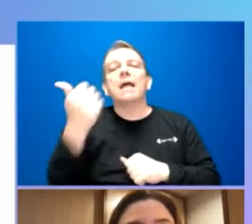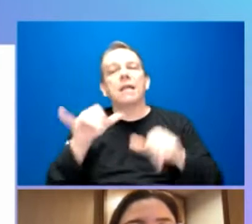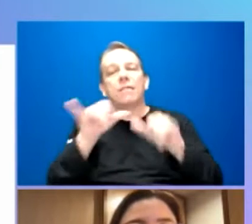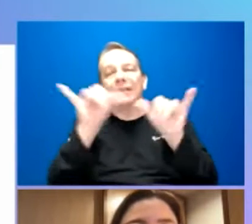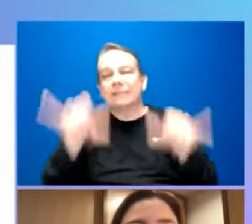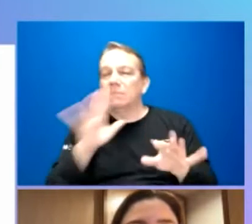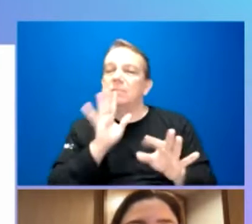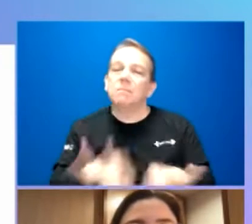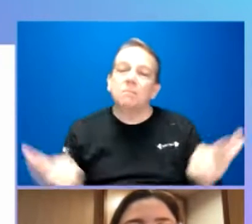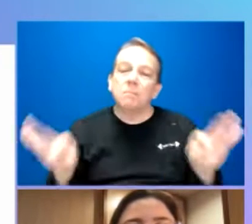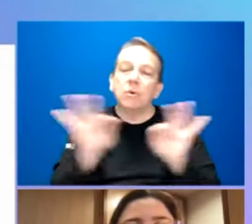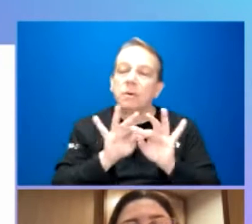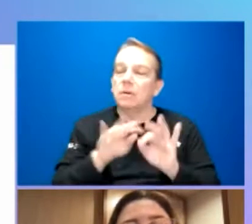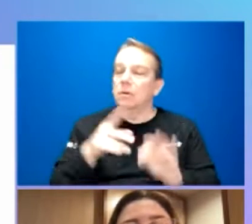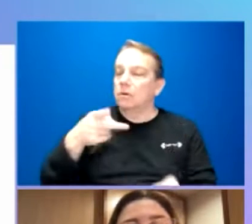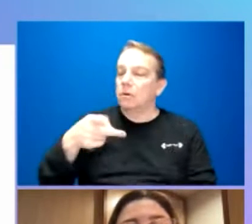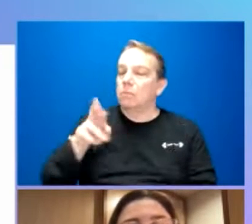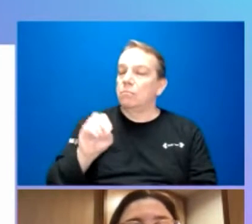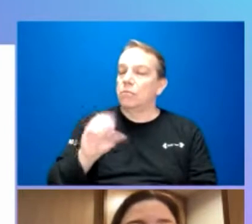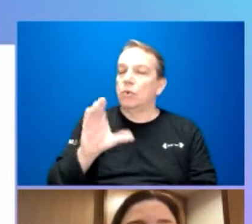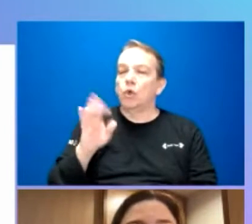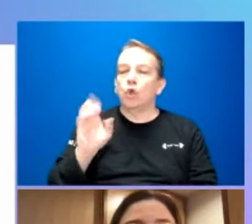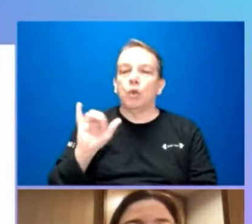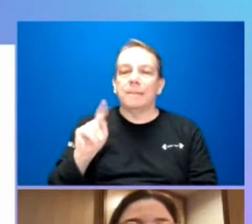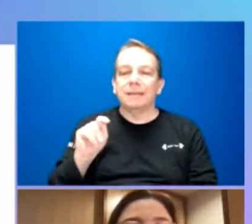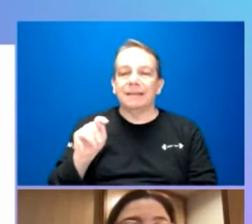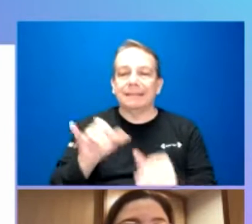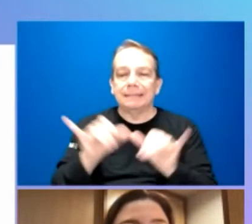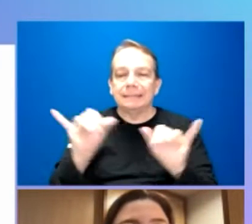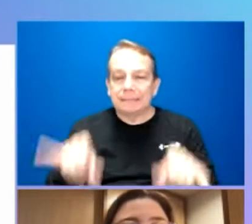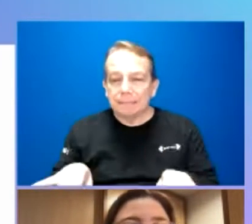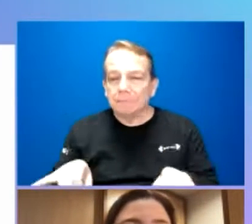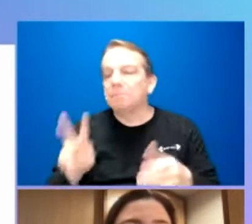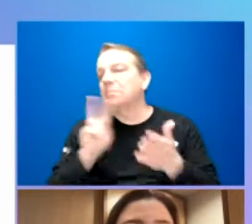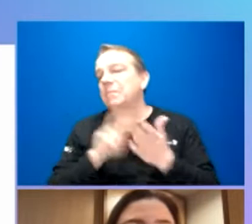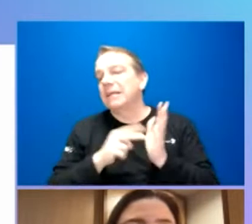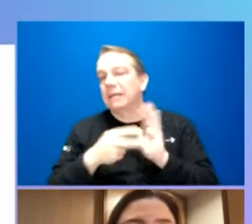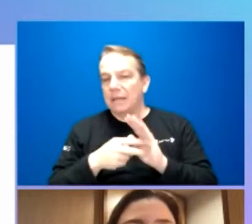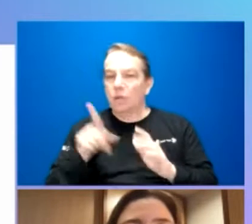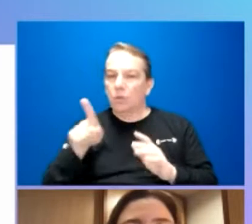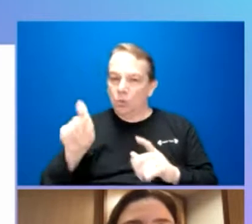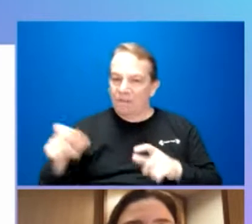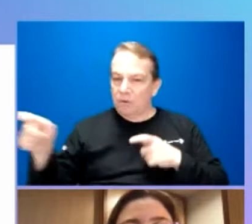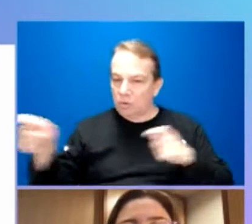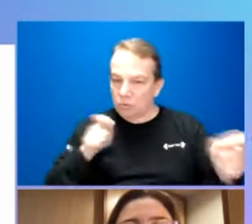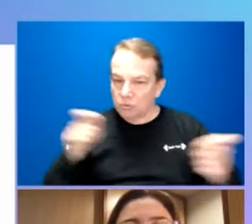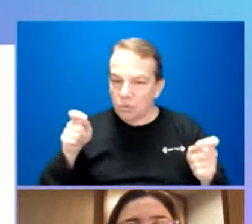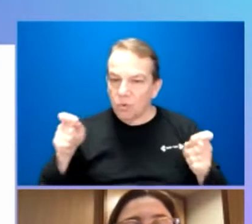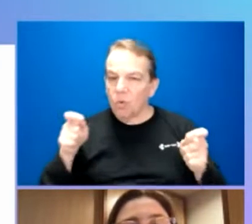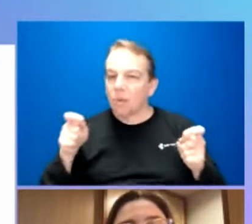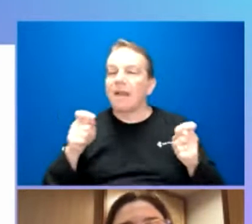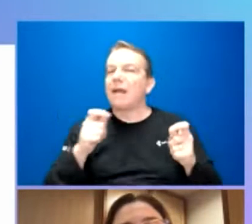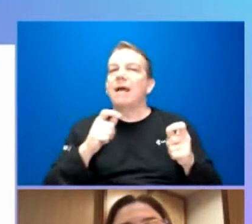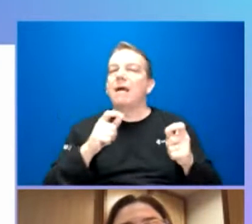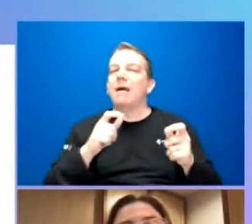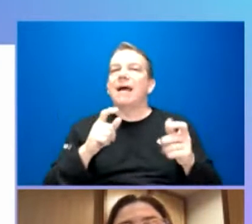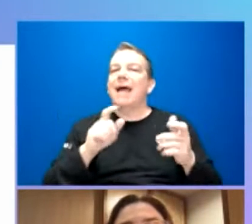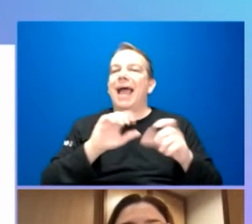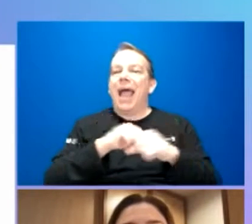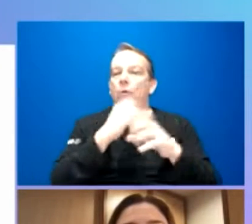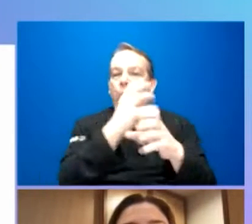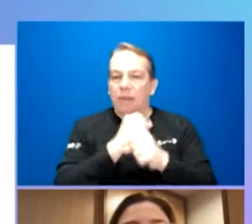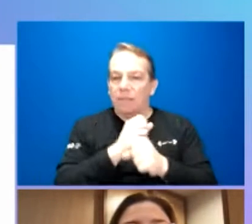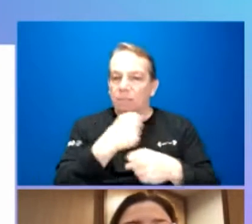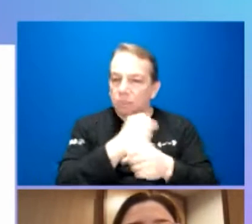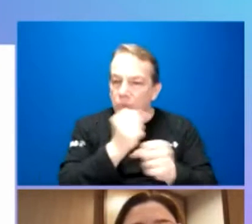important is your procurement systems. They need to enable you to control the accessibility of your procured products. So if you're